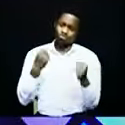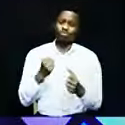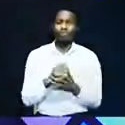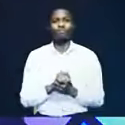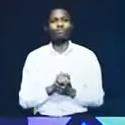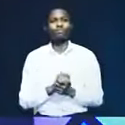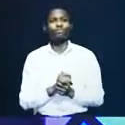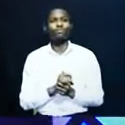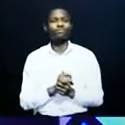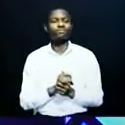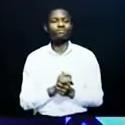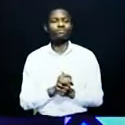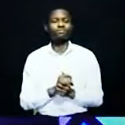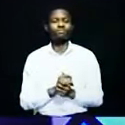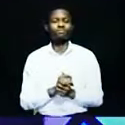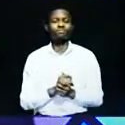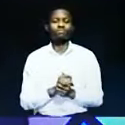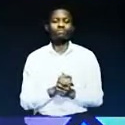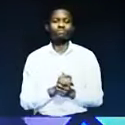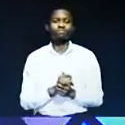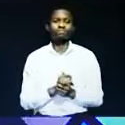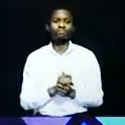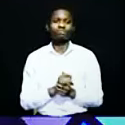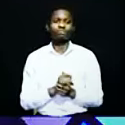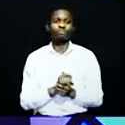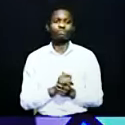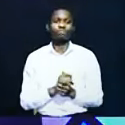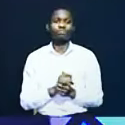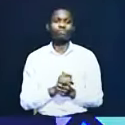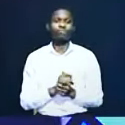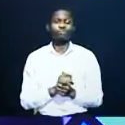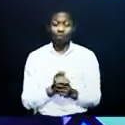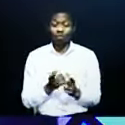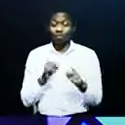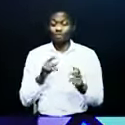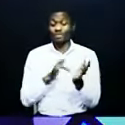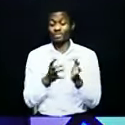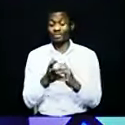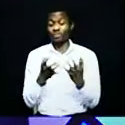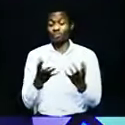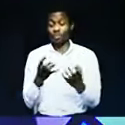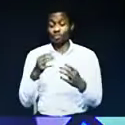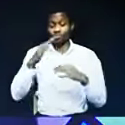when Jesus wanted to build an army, even